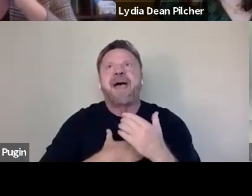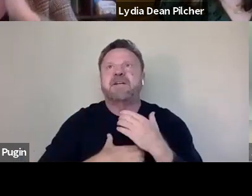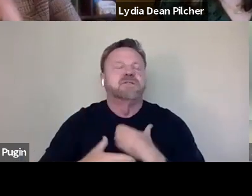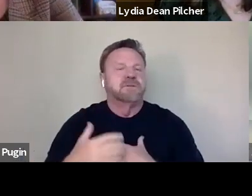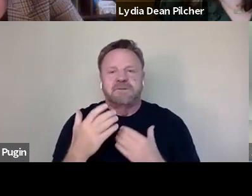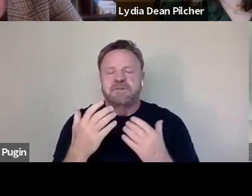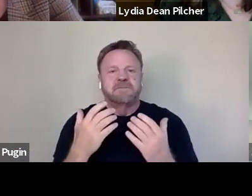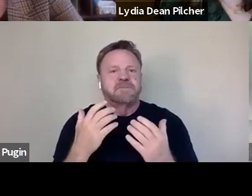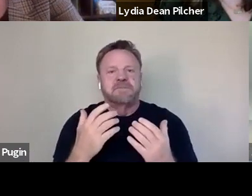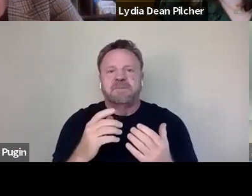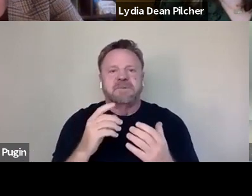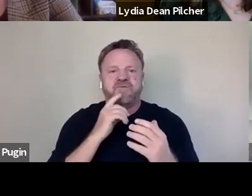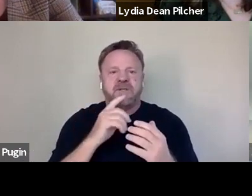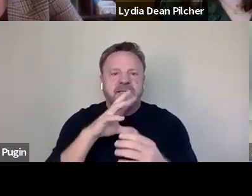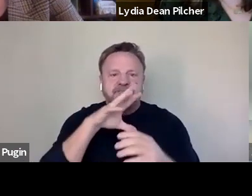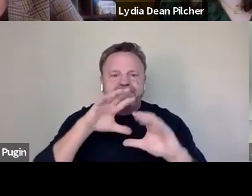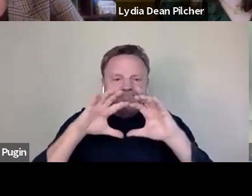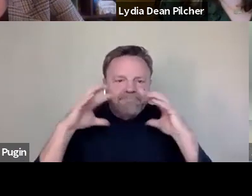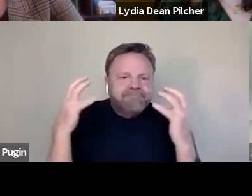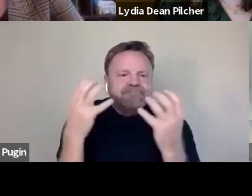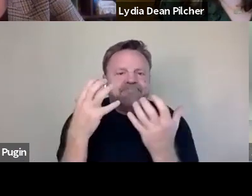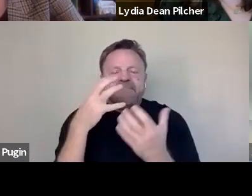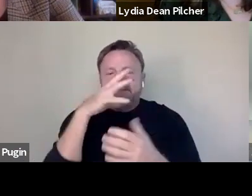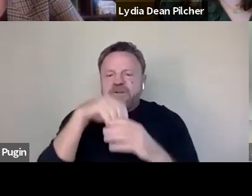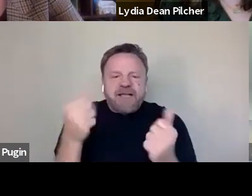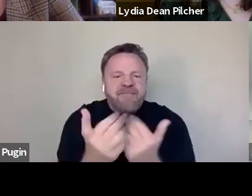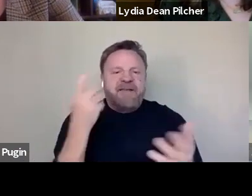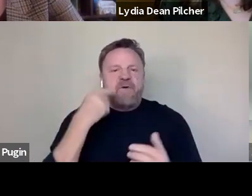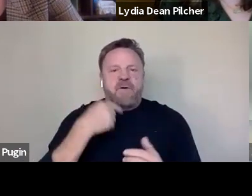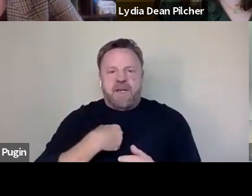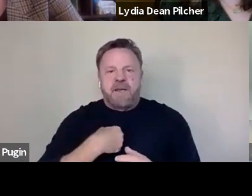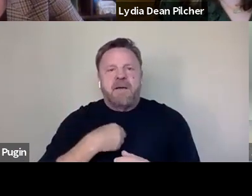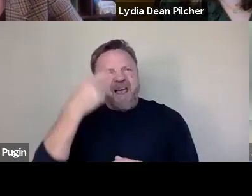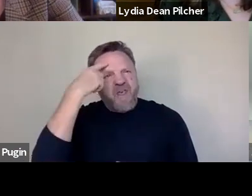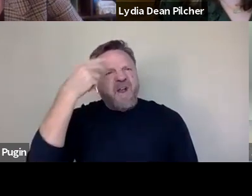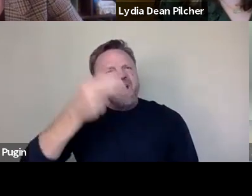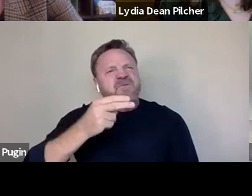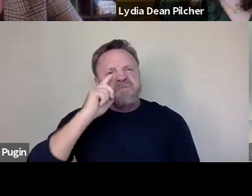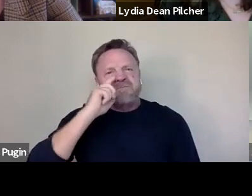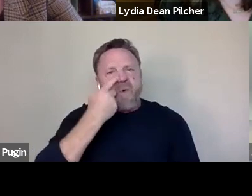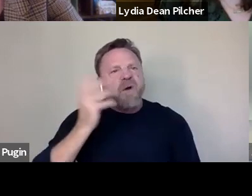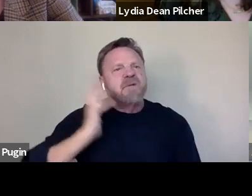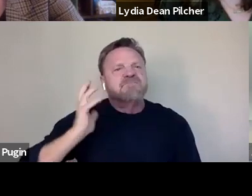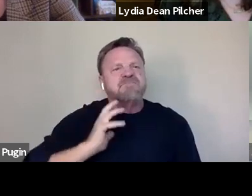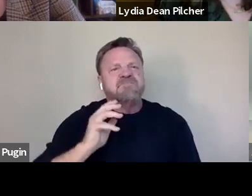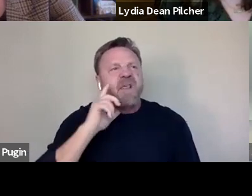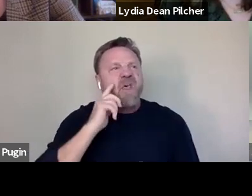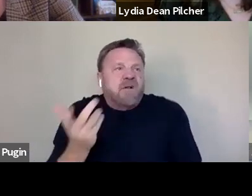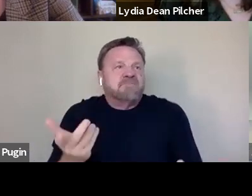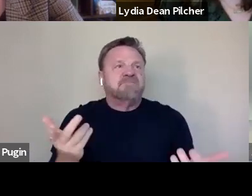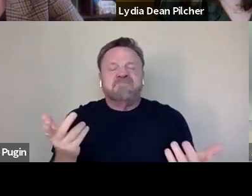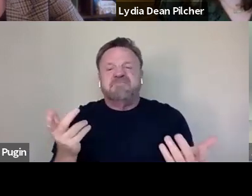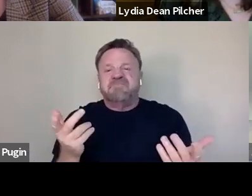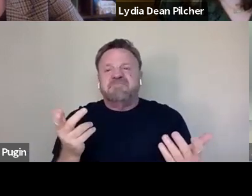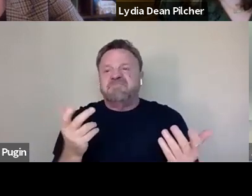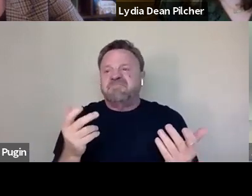all encompassing for me. And I thought history was boring. I thought it didn't really have anything for me